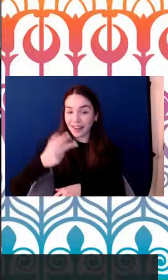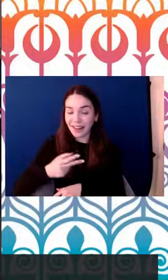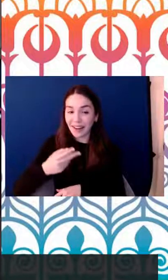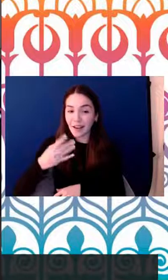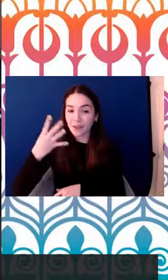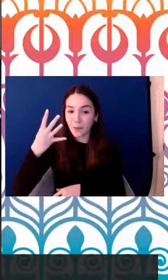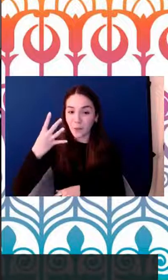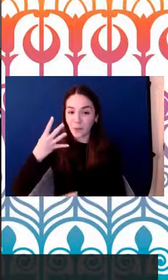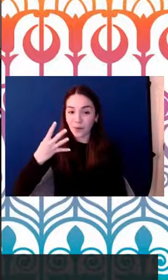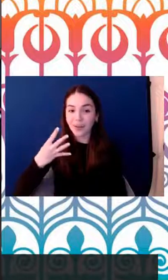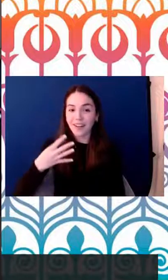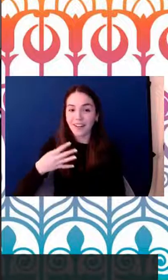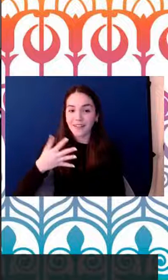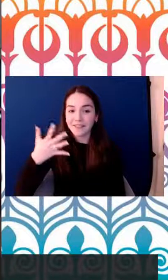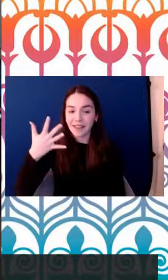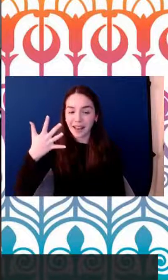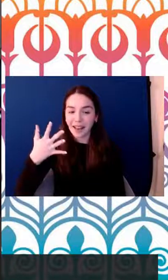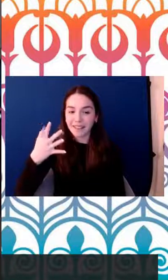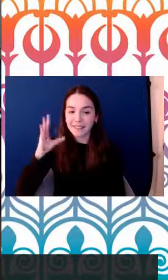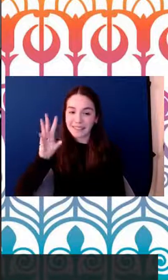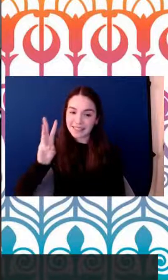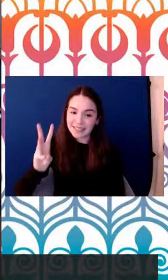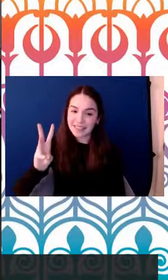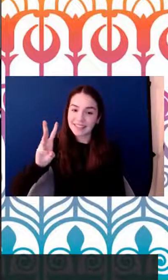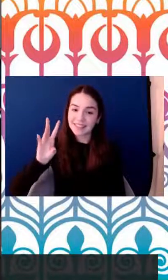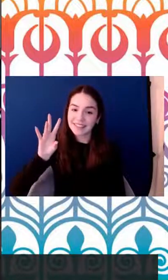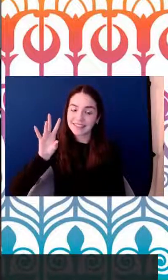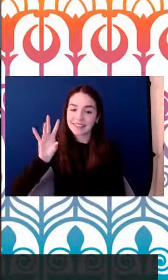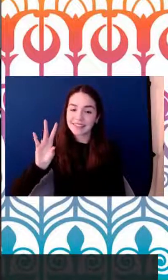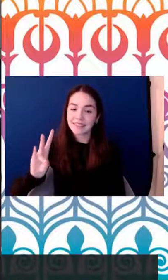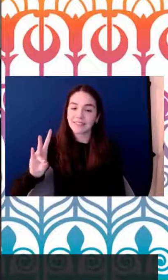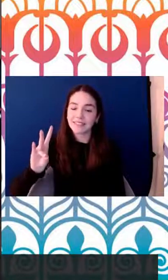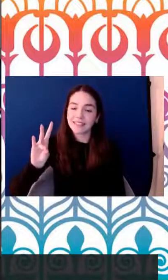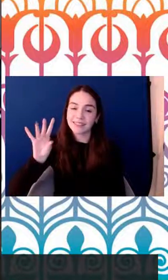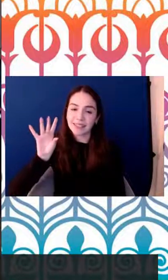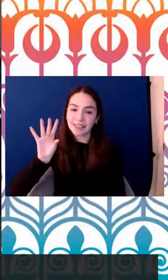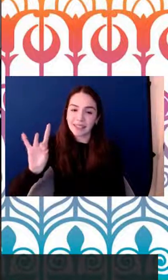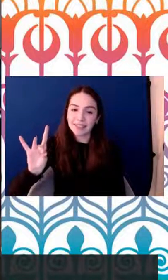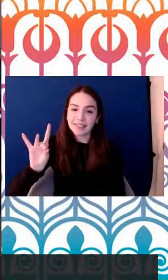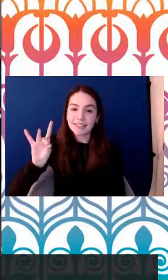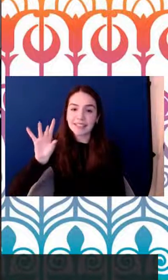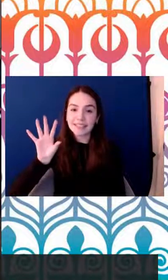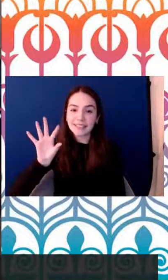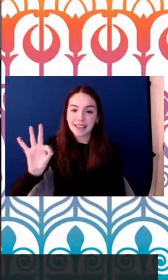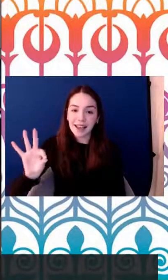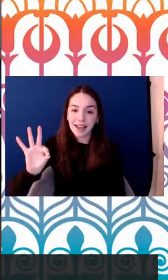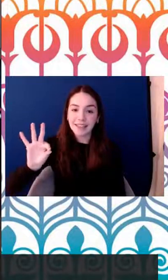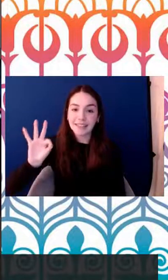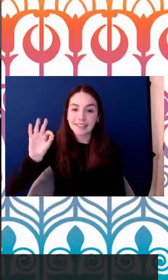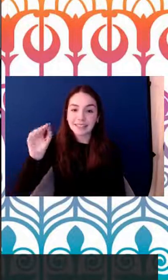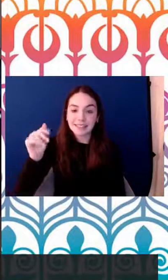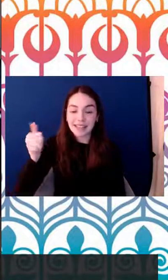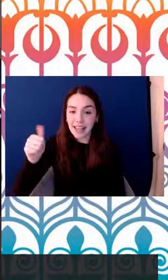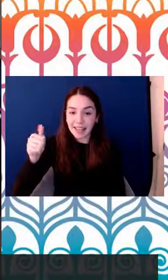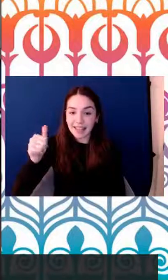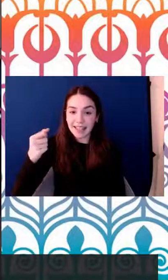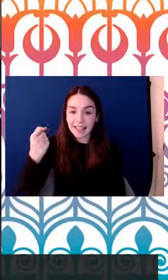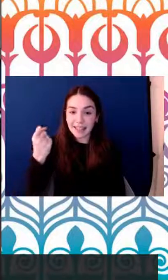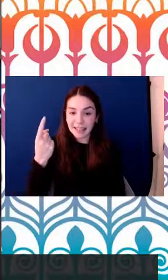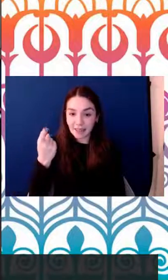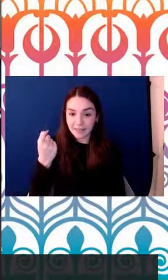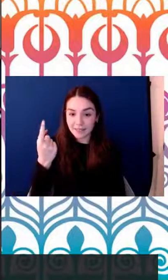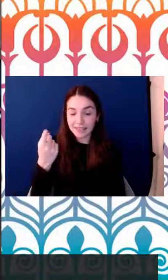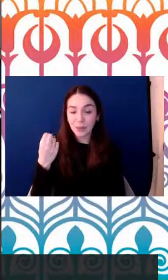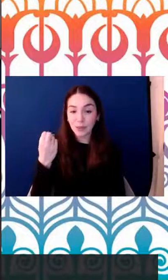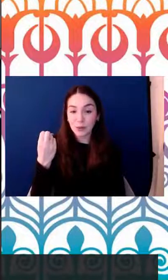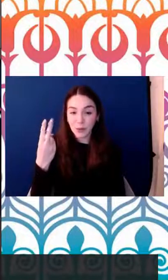3, 4, 5, 6, 7, 8, 9, 10,